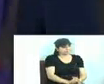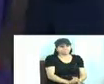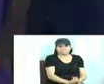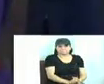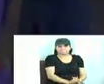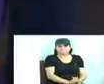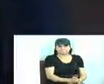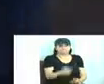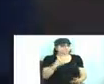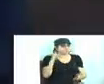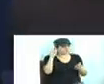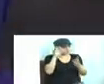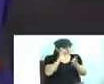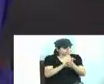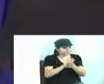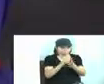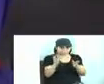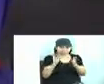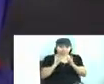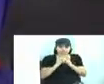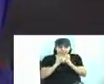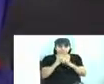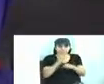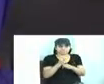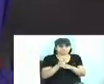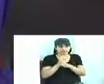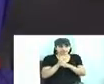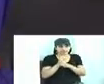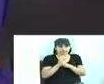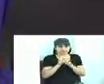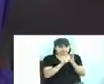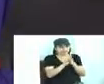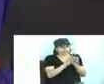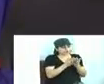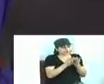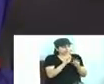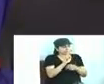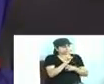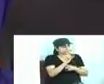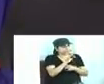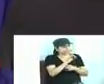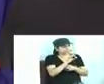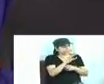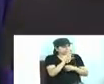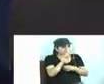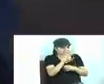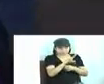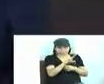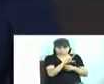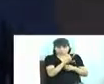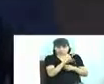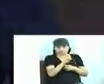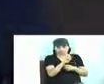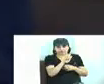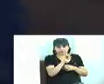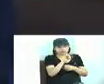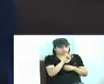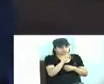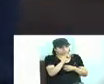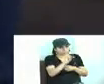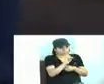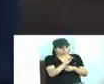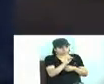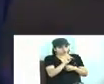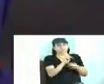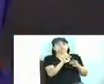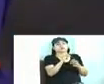I believe that this is the gift that we get. The book of Revelation, at the very end, chapters 21 and 22, I believe that